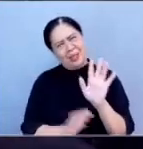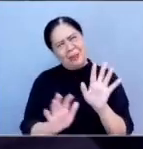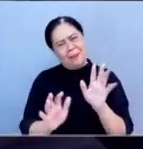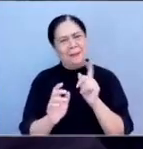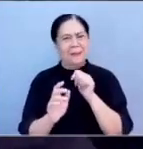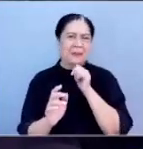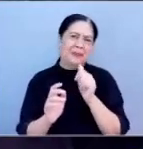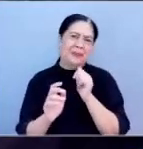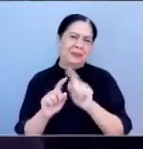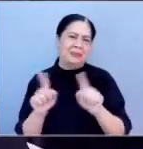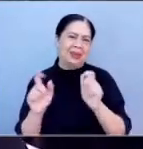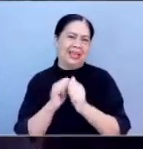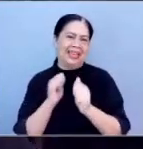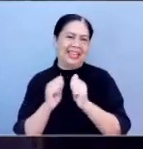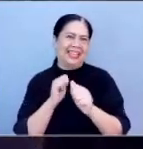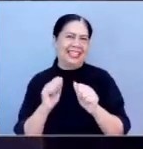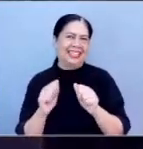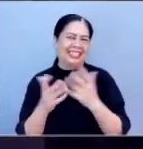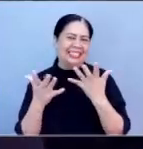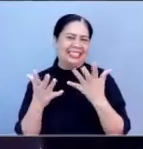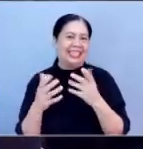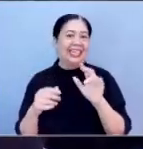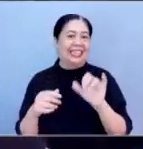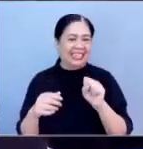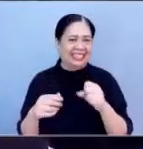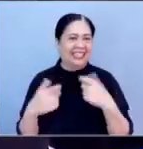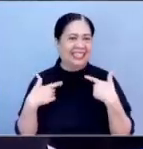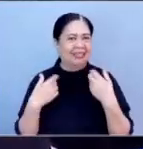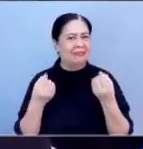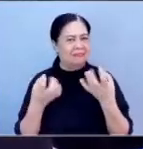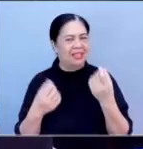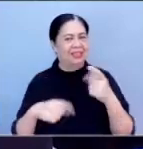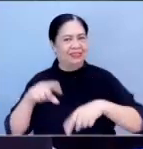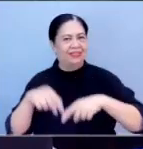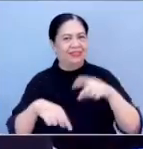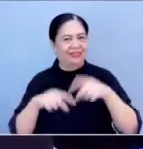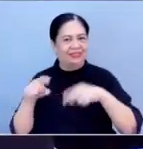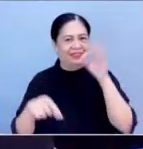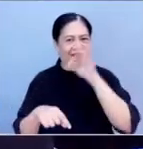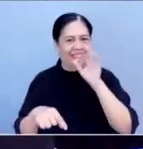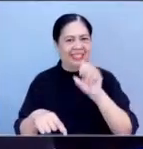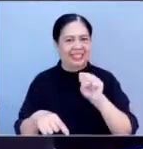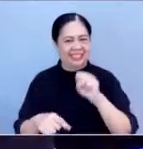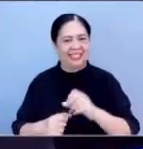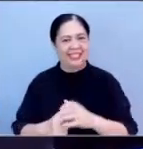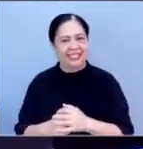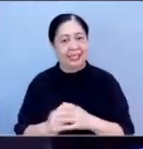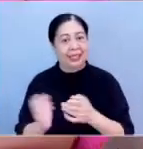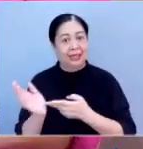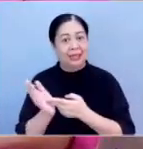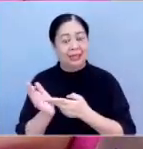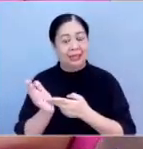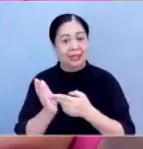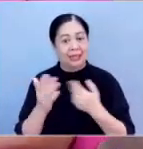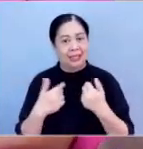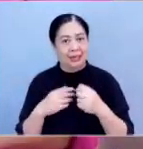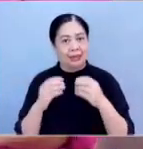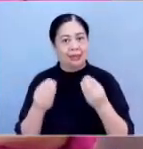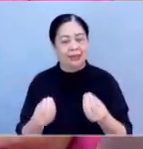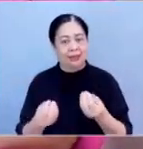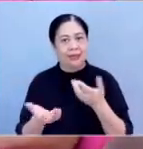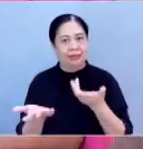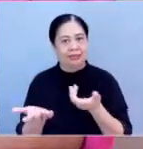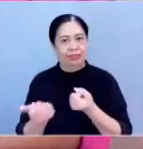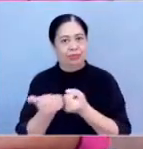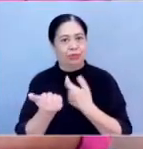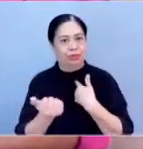now. Oh, no. No, yes, I have so many Filipino friends. And to be honest, they've put food on my